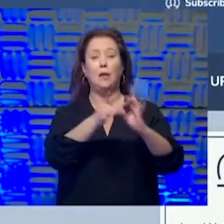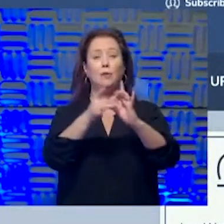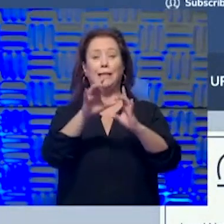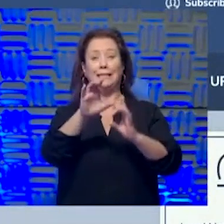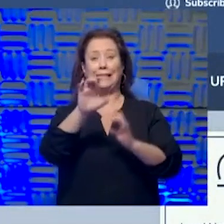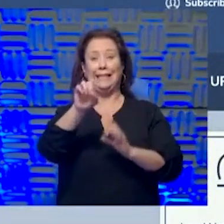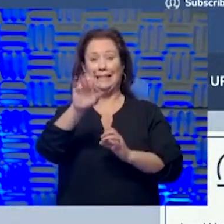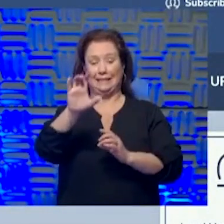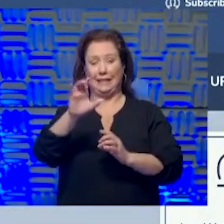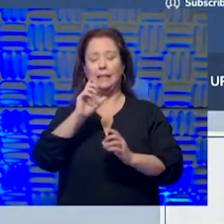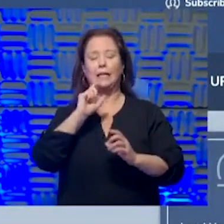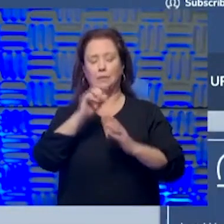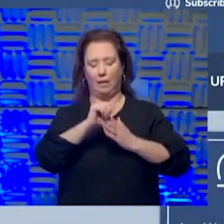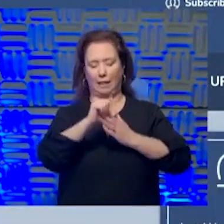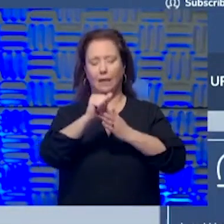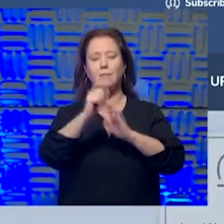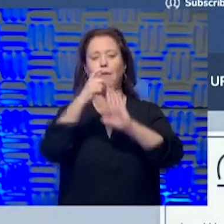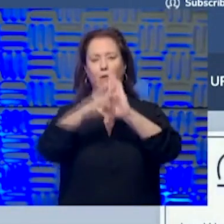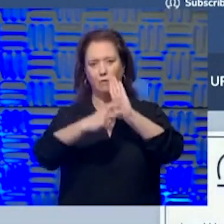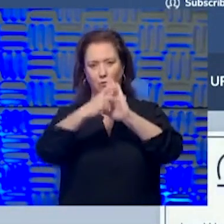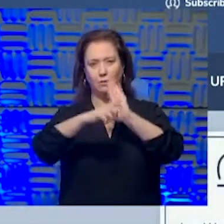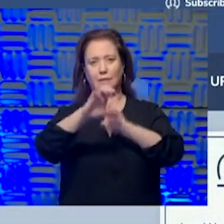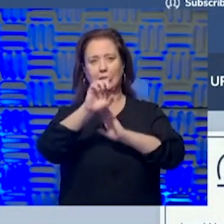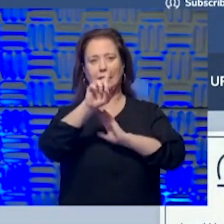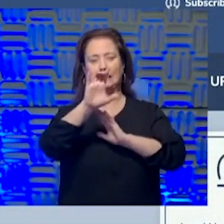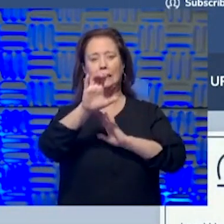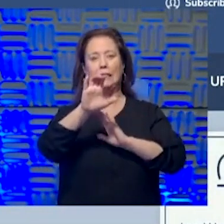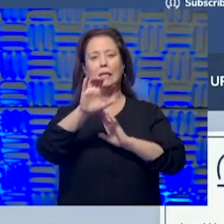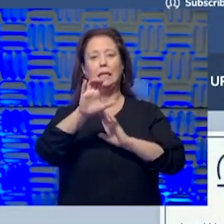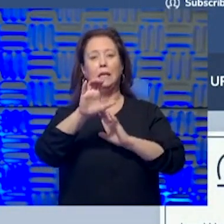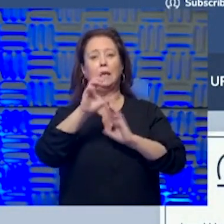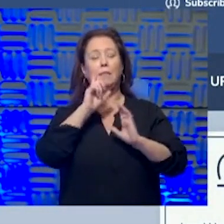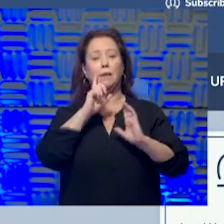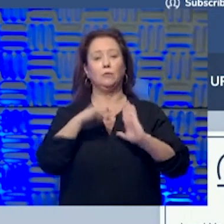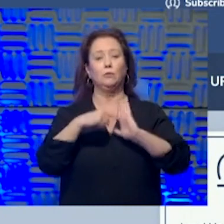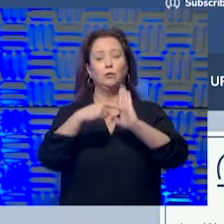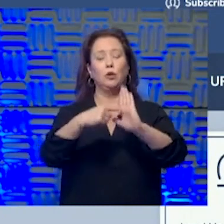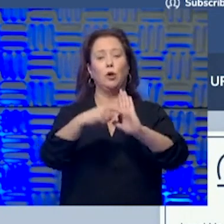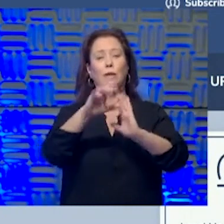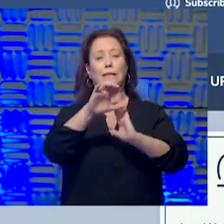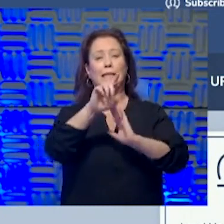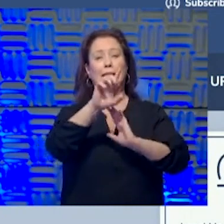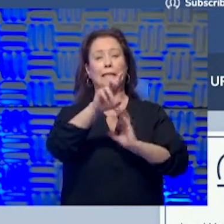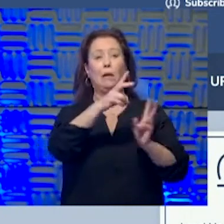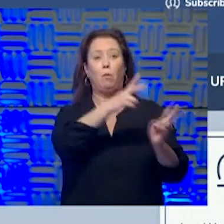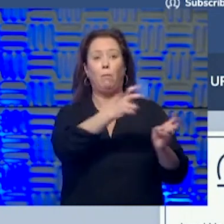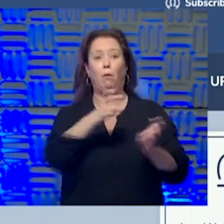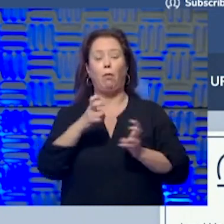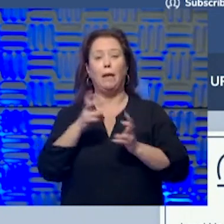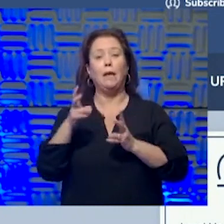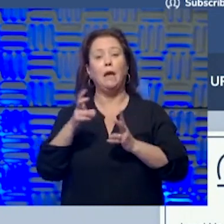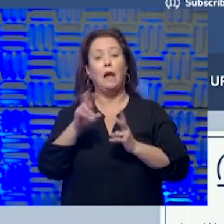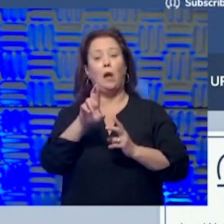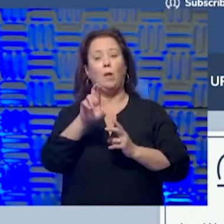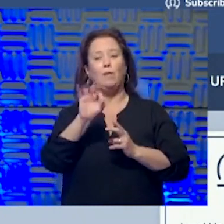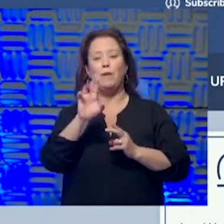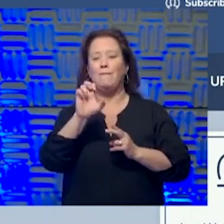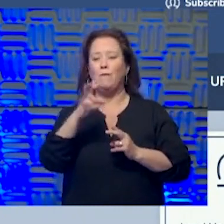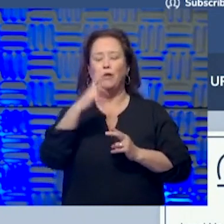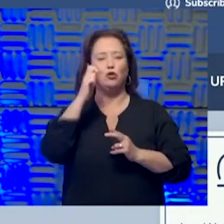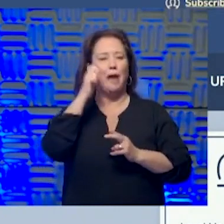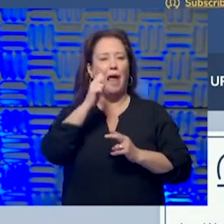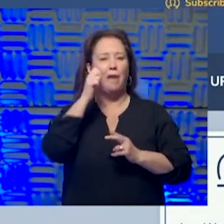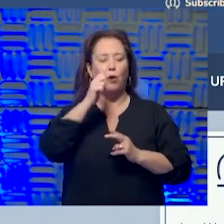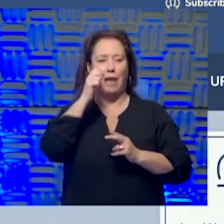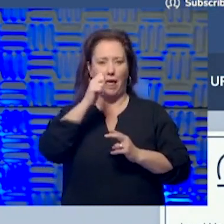right, and we pull in those articles. We're a clip service essentially that's bringing in CDC stuff, and then but we refresh it every day. Yeah. We've